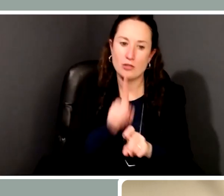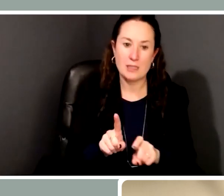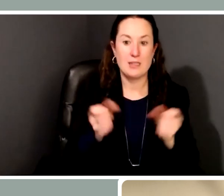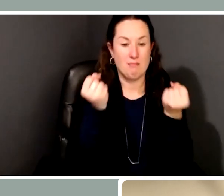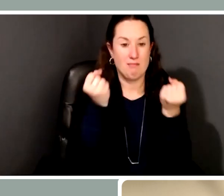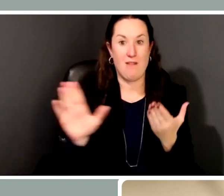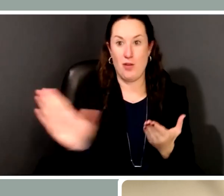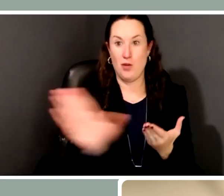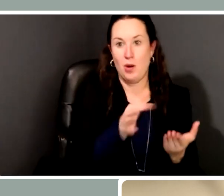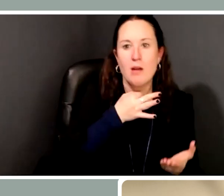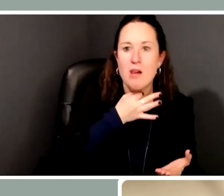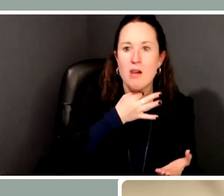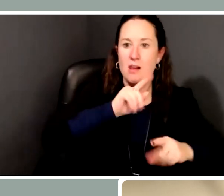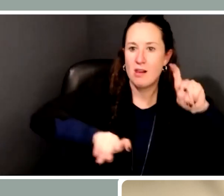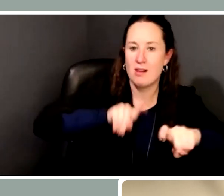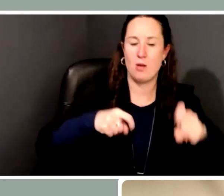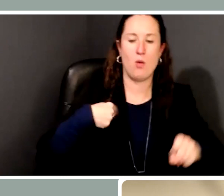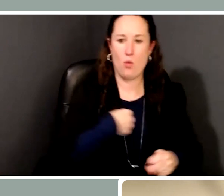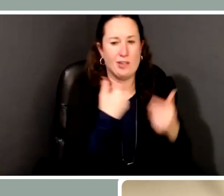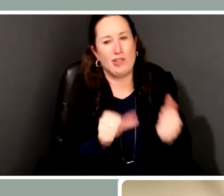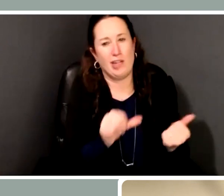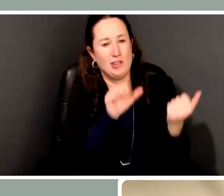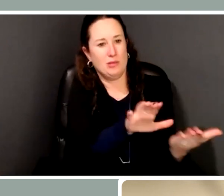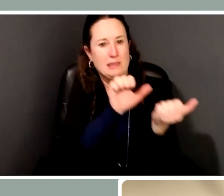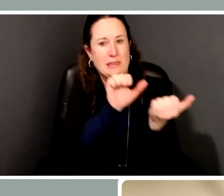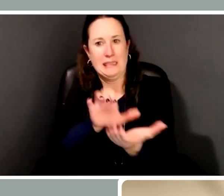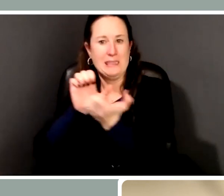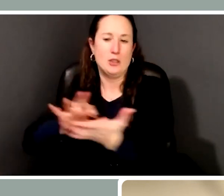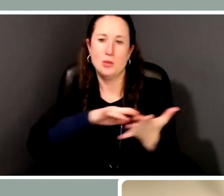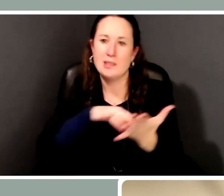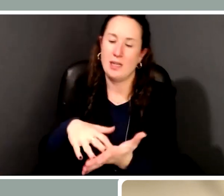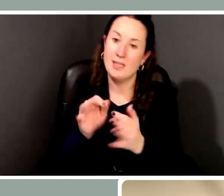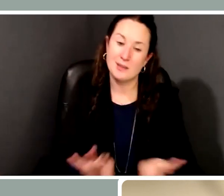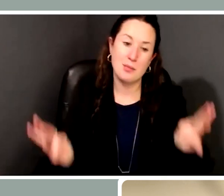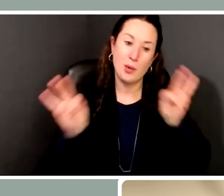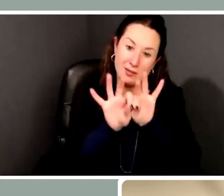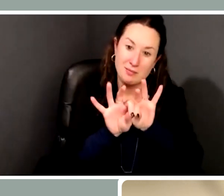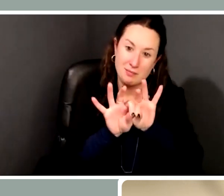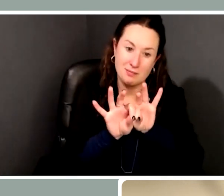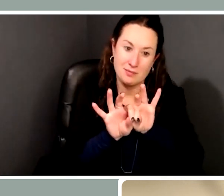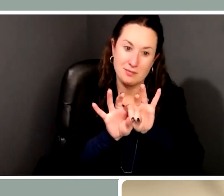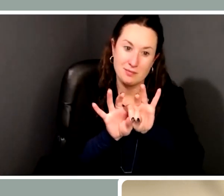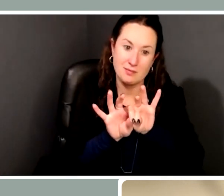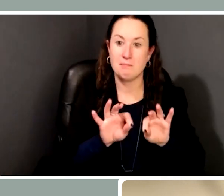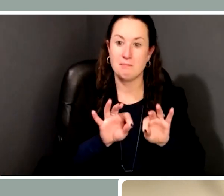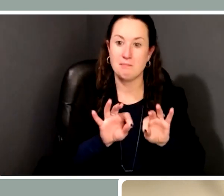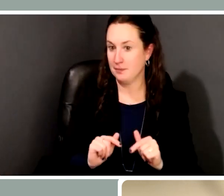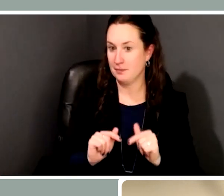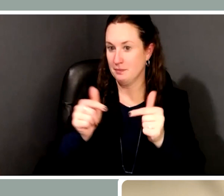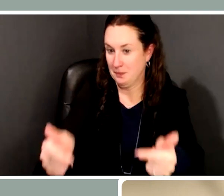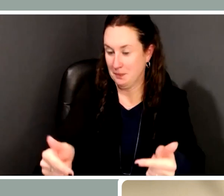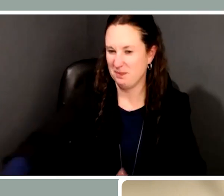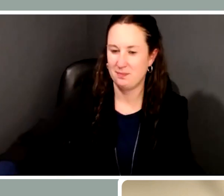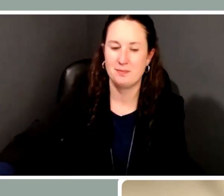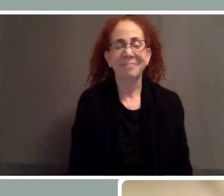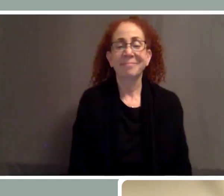that you are all asking, and that are so important. And, there are new drugs within